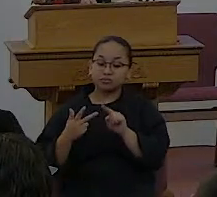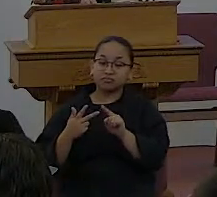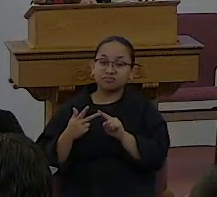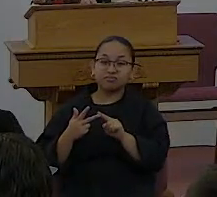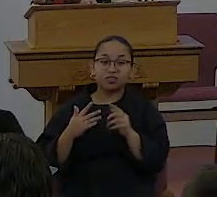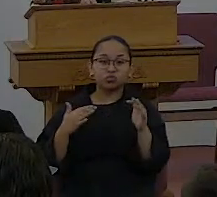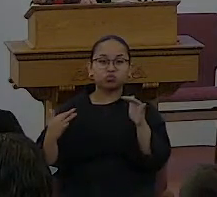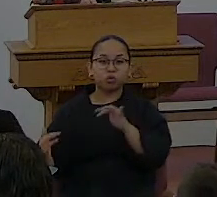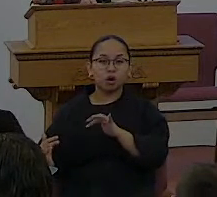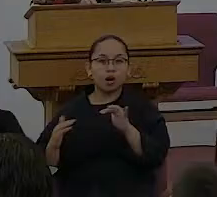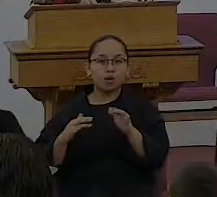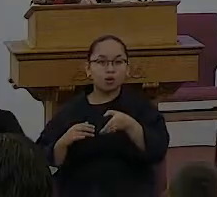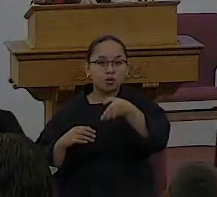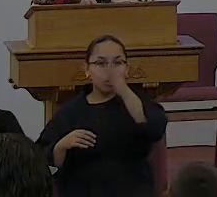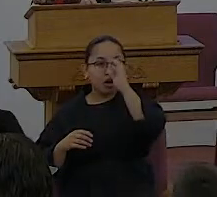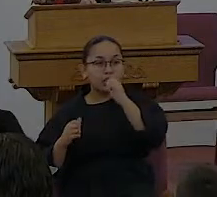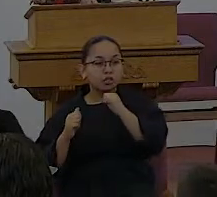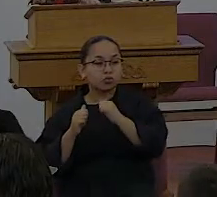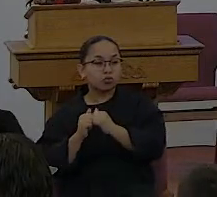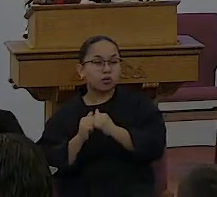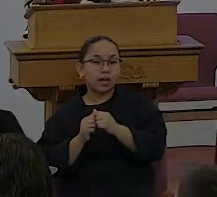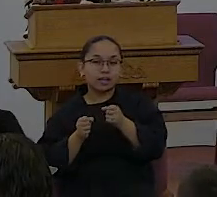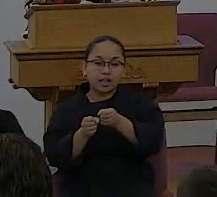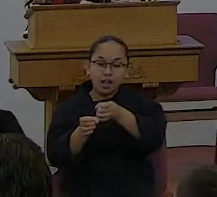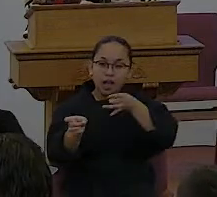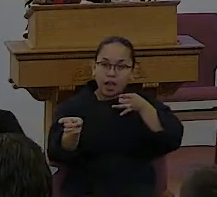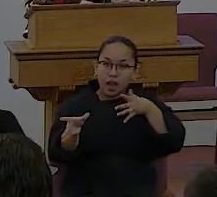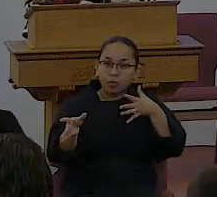goddess with spear and arrow.